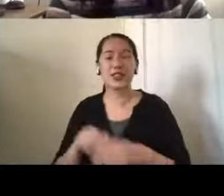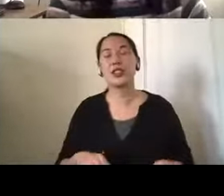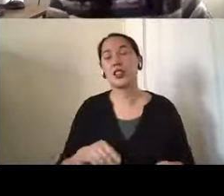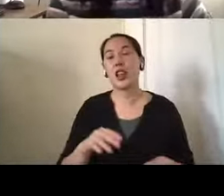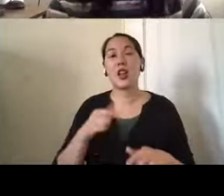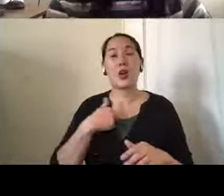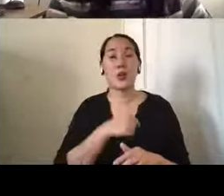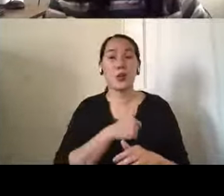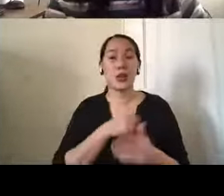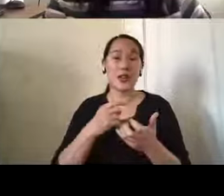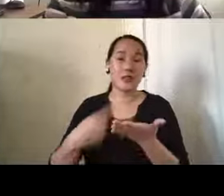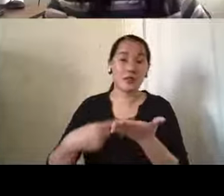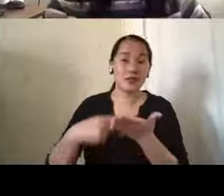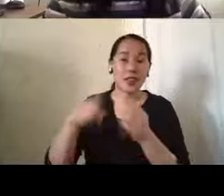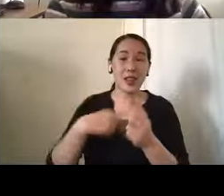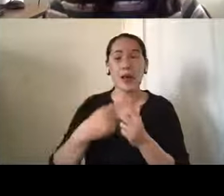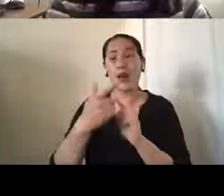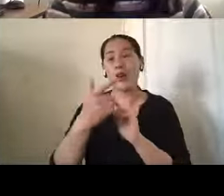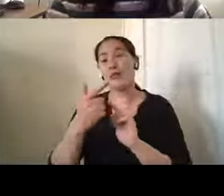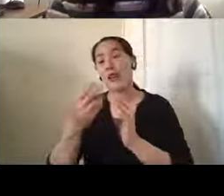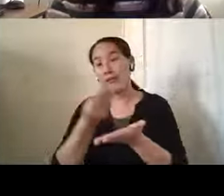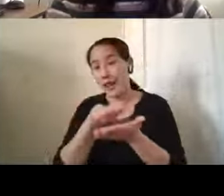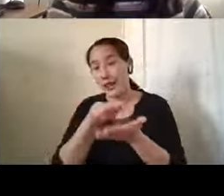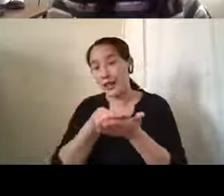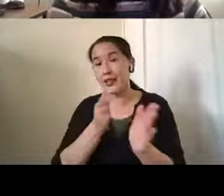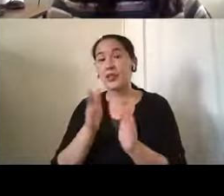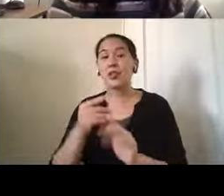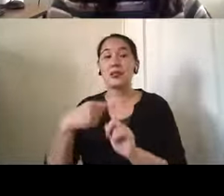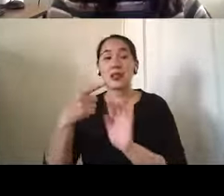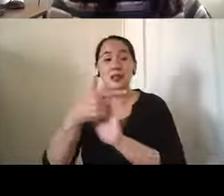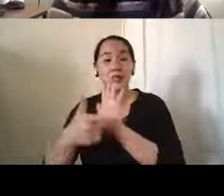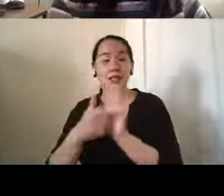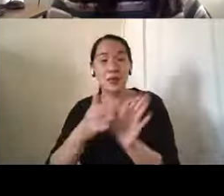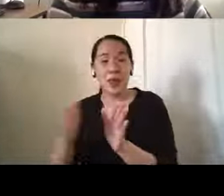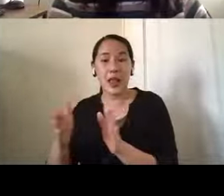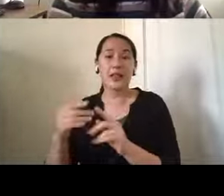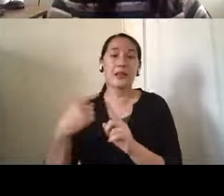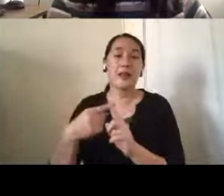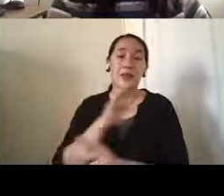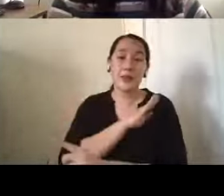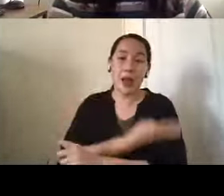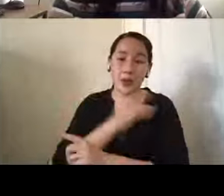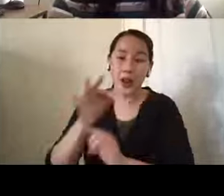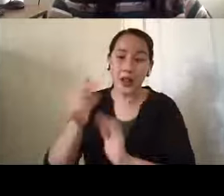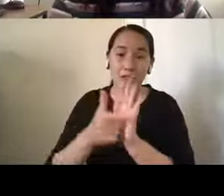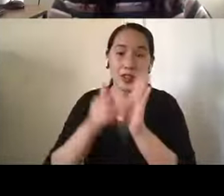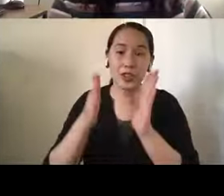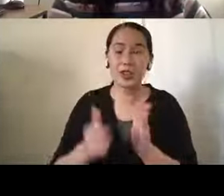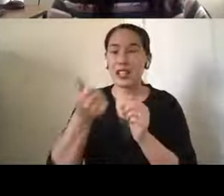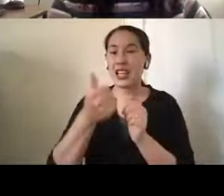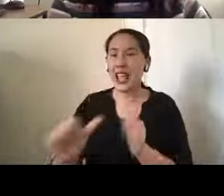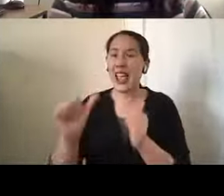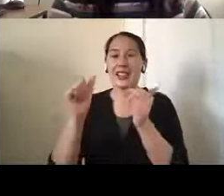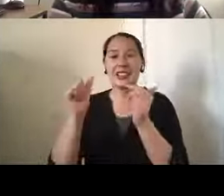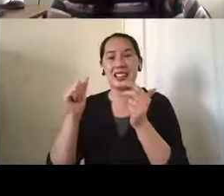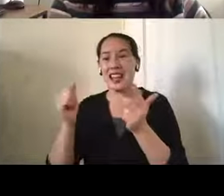address financial or legal planning, including completing durable power of attorney, consolidating assets or bank accounts,